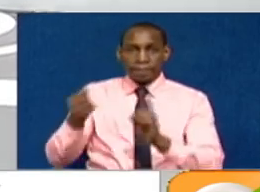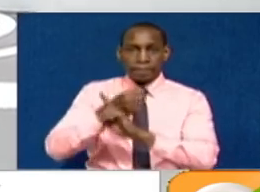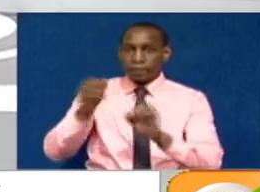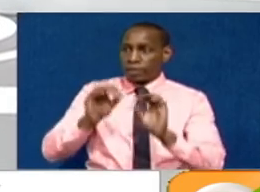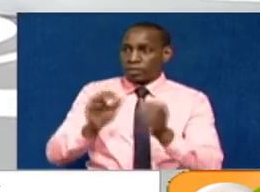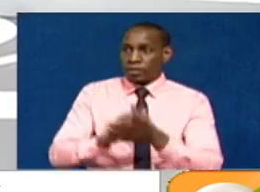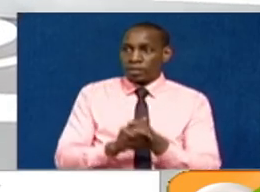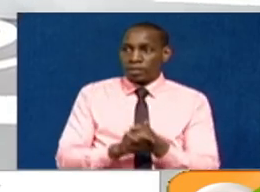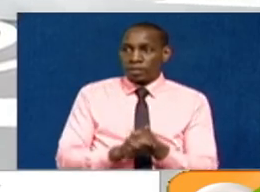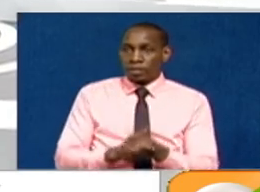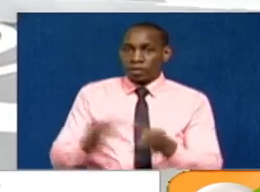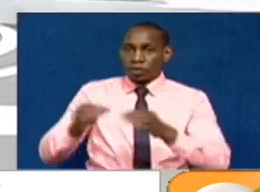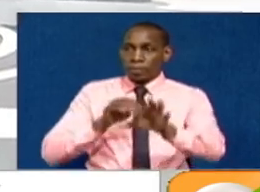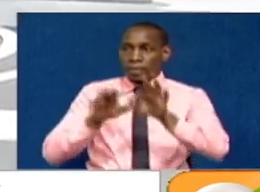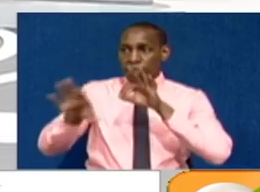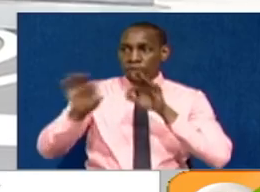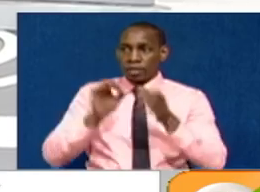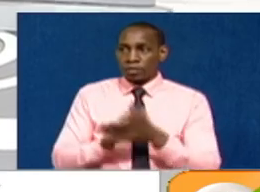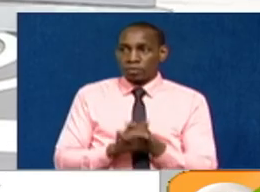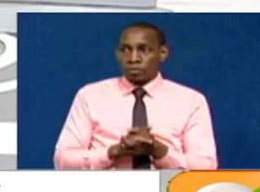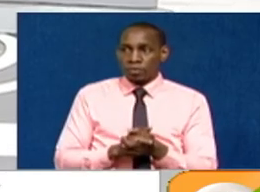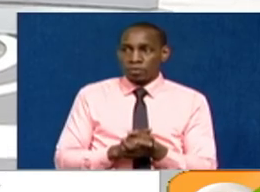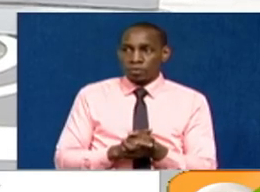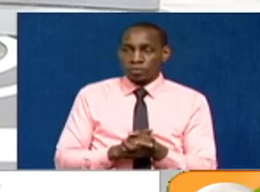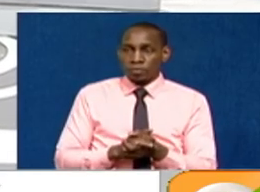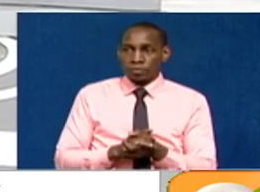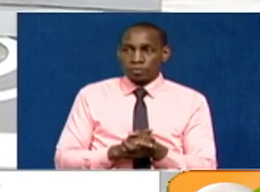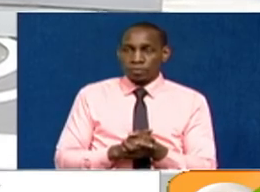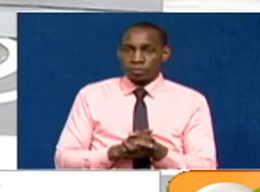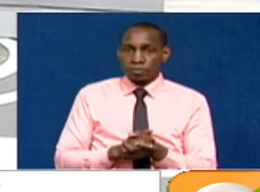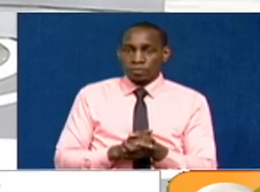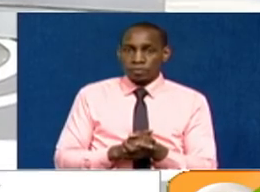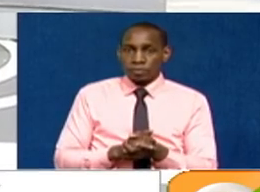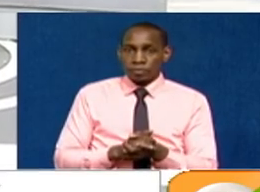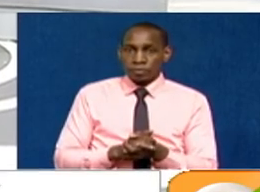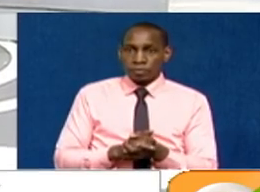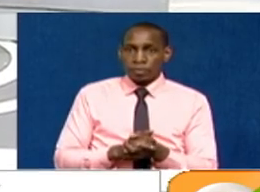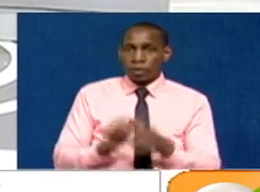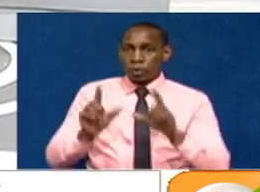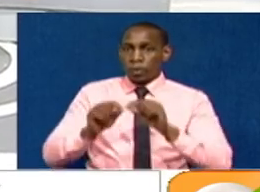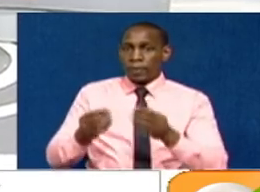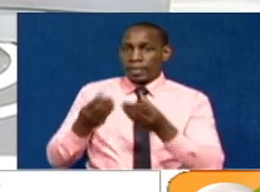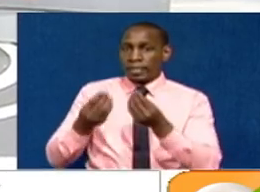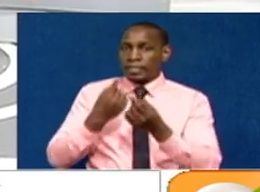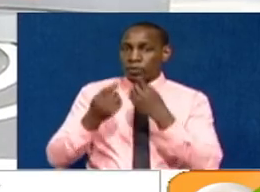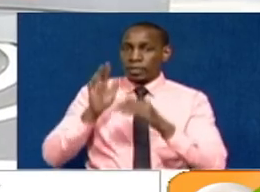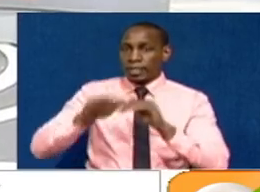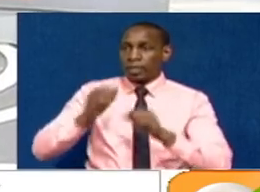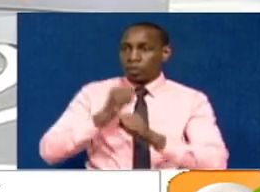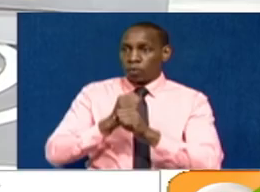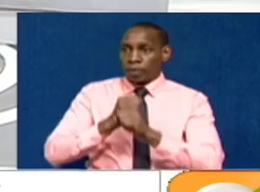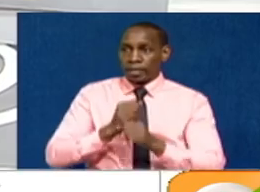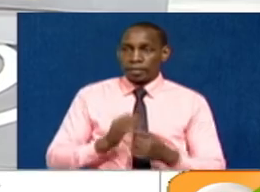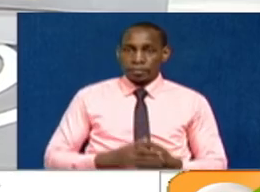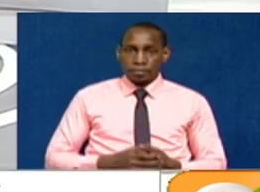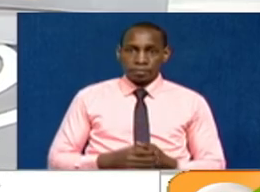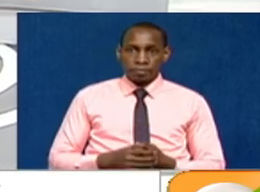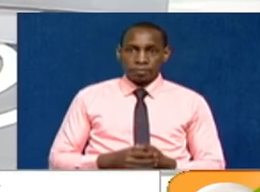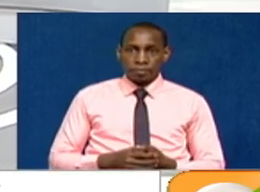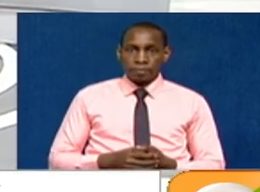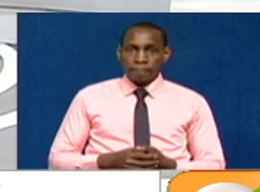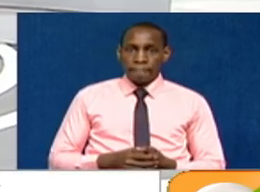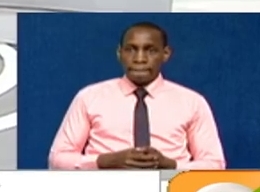there will be no, you know, the party primaries is that's really, and that's usually easier said than done. I mean, especially in places where those parties are considered to be